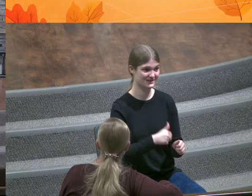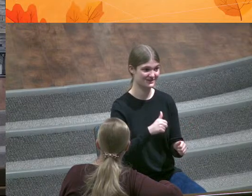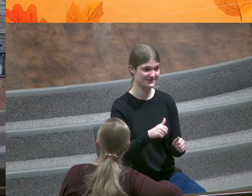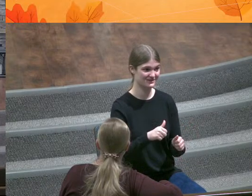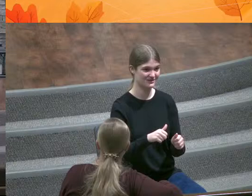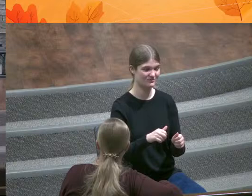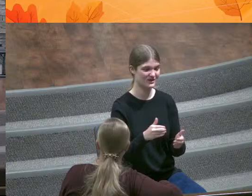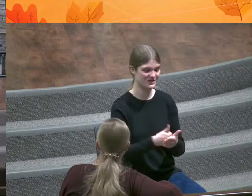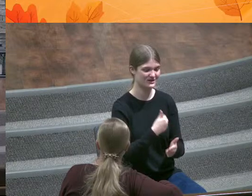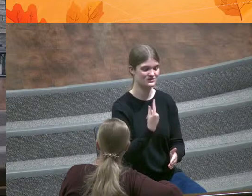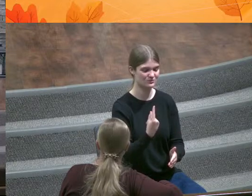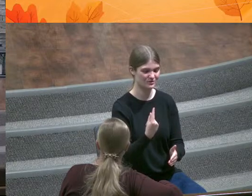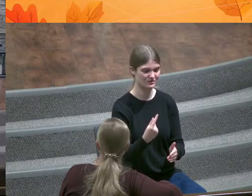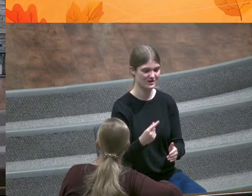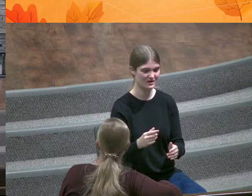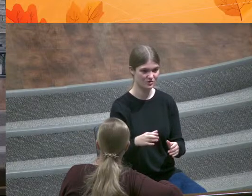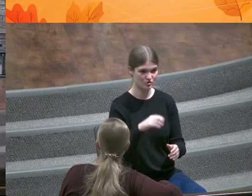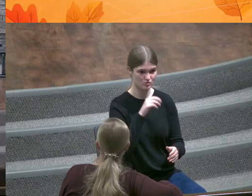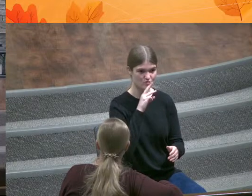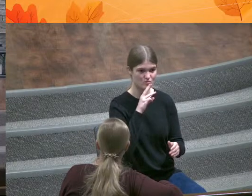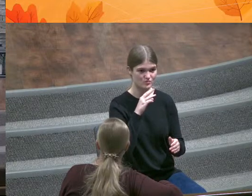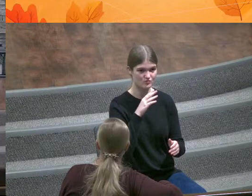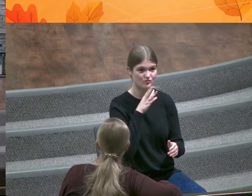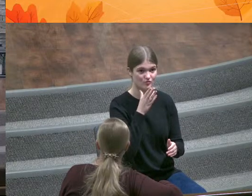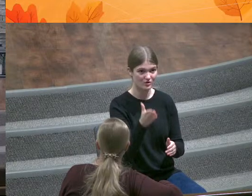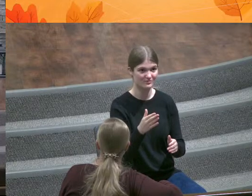going to carry him on.